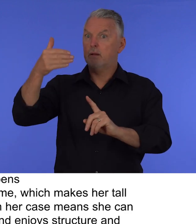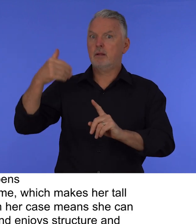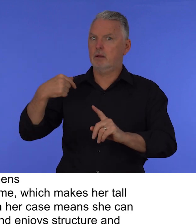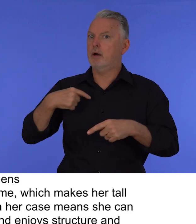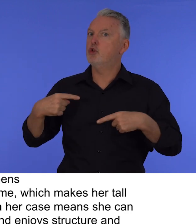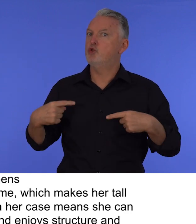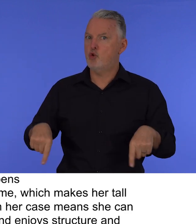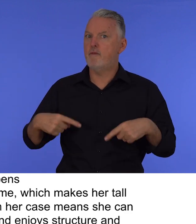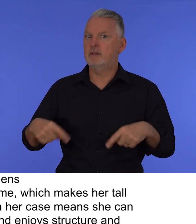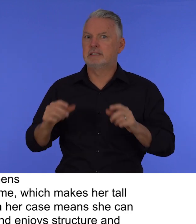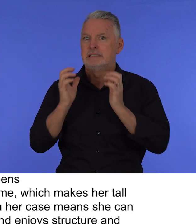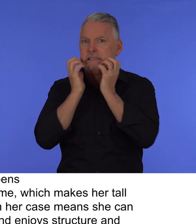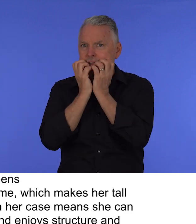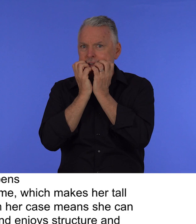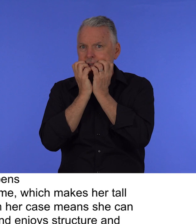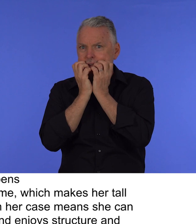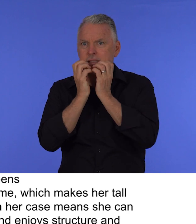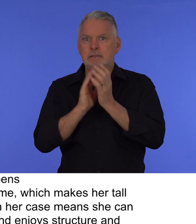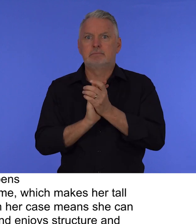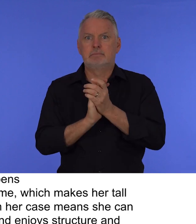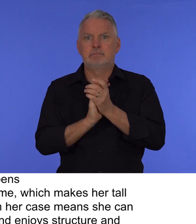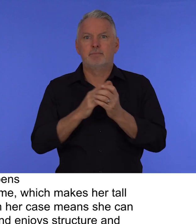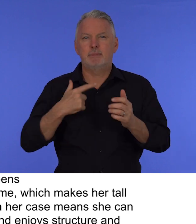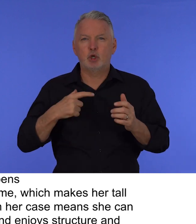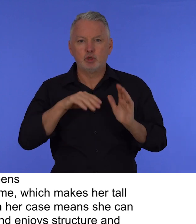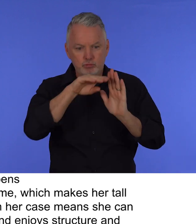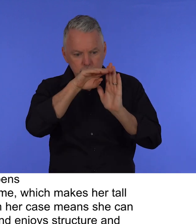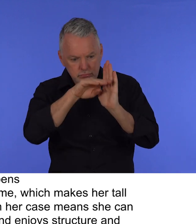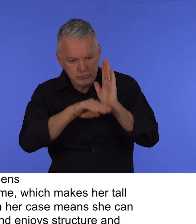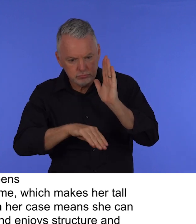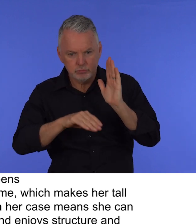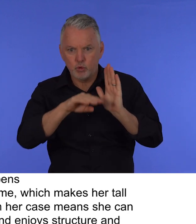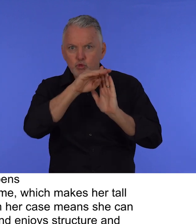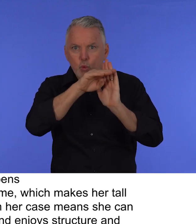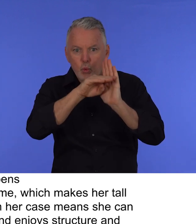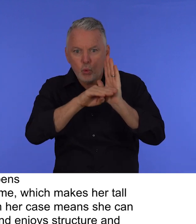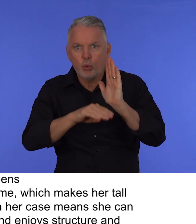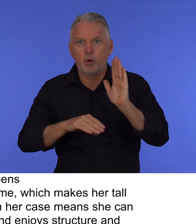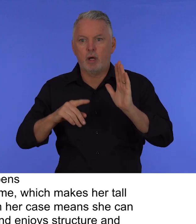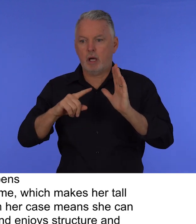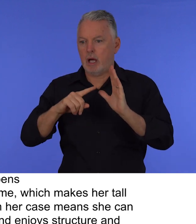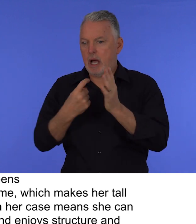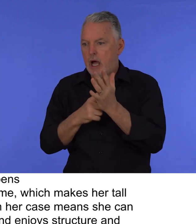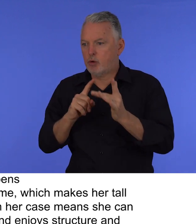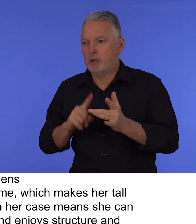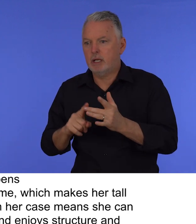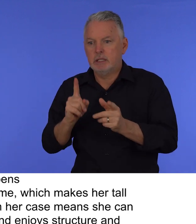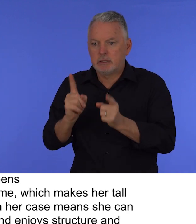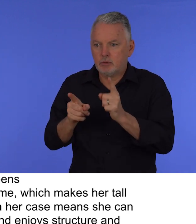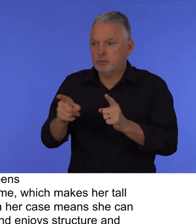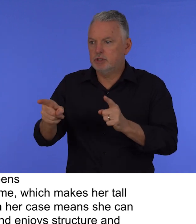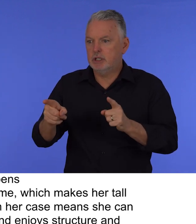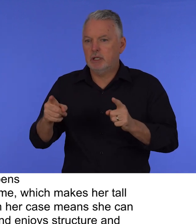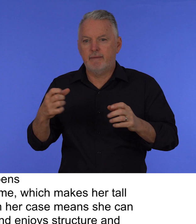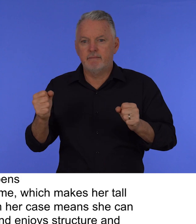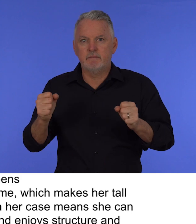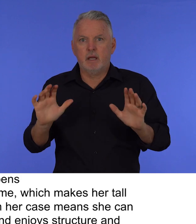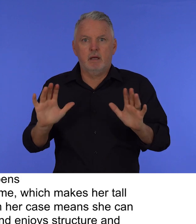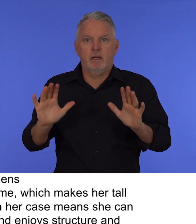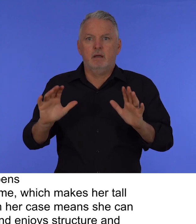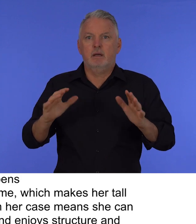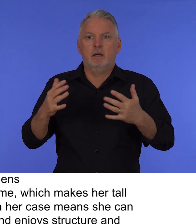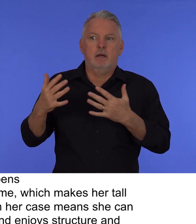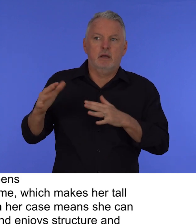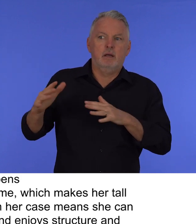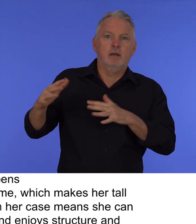do understand the nerves. Like, you know, I was very nervous as to how it would go, and regulation can be challenging sometimes